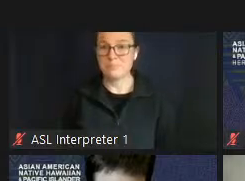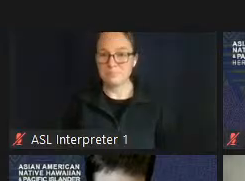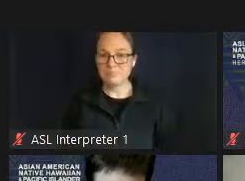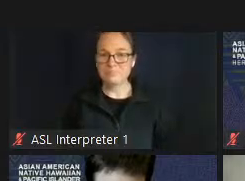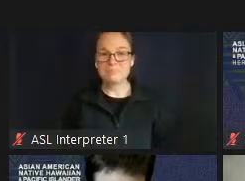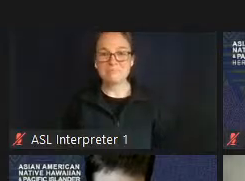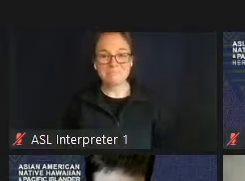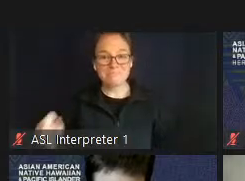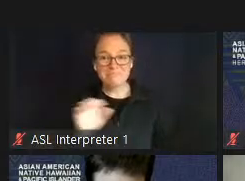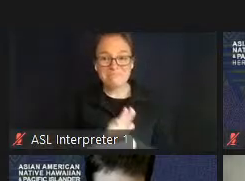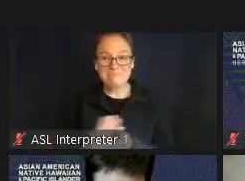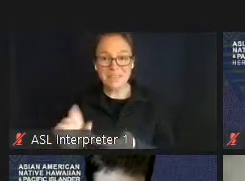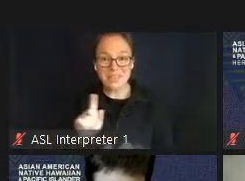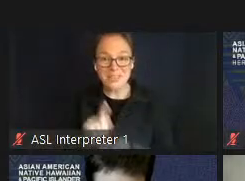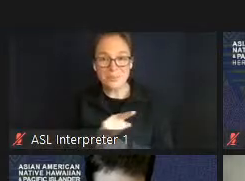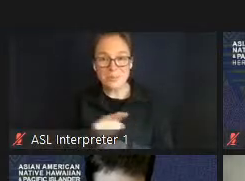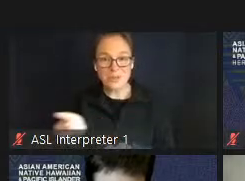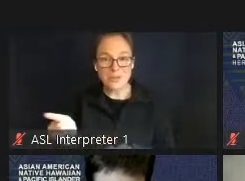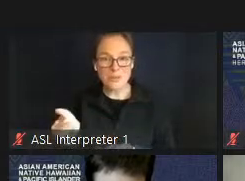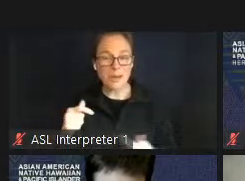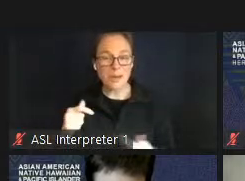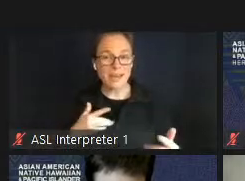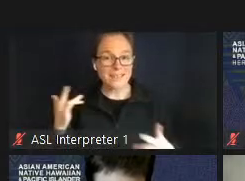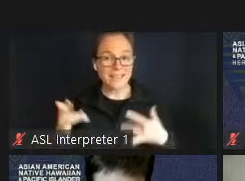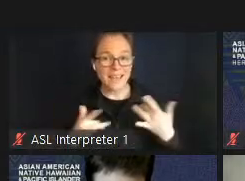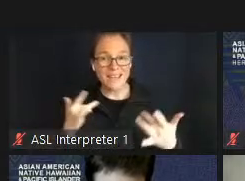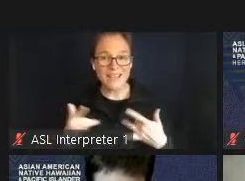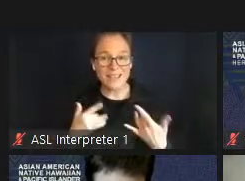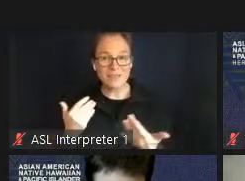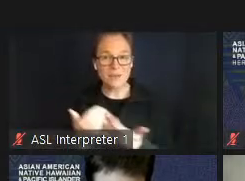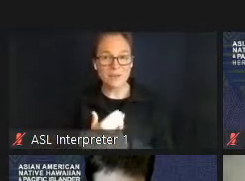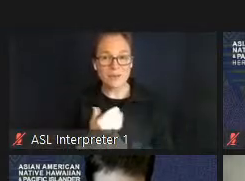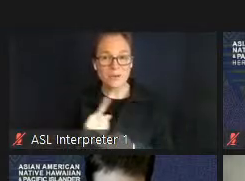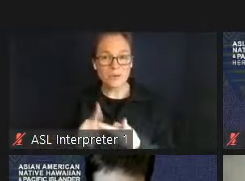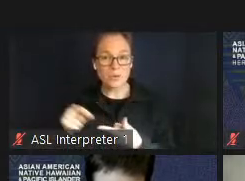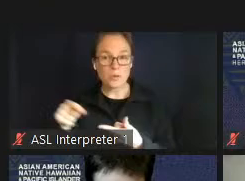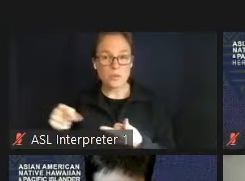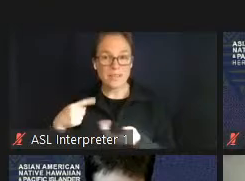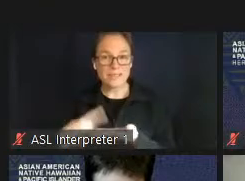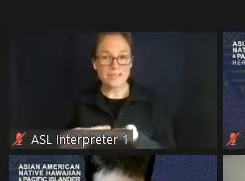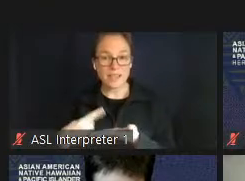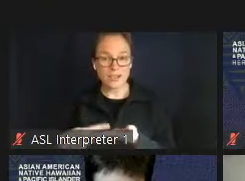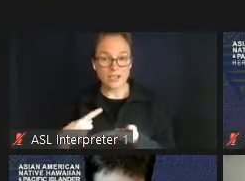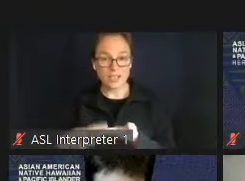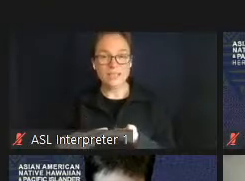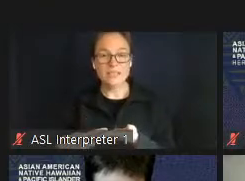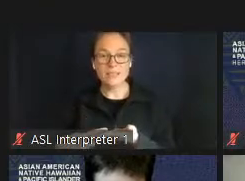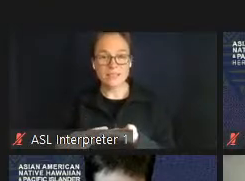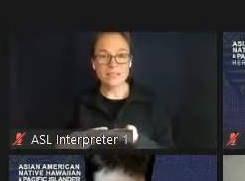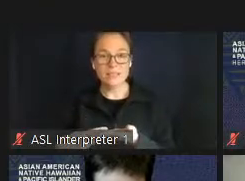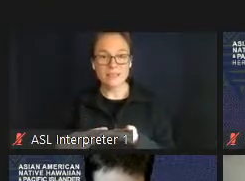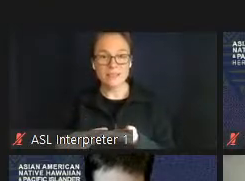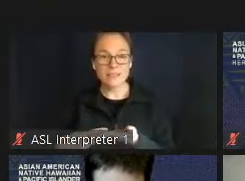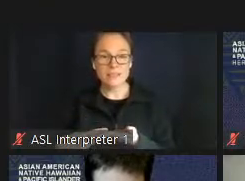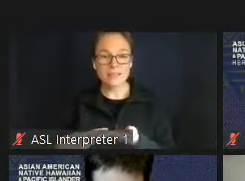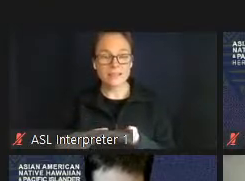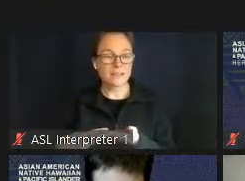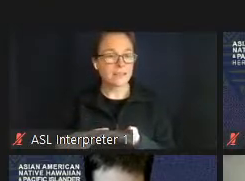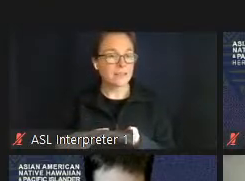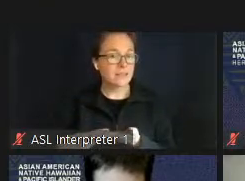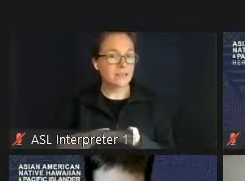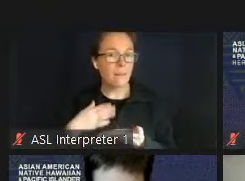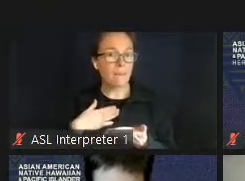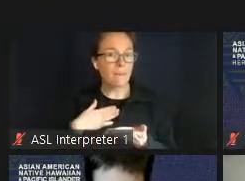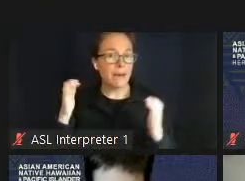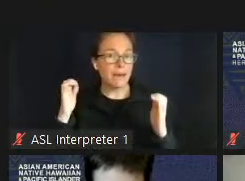meet you all. Excited to be new to this budget discussion. I have an